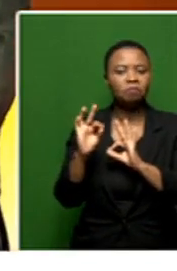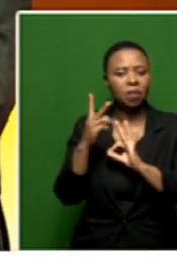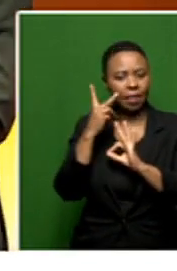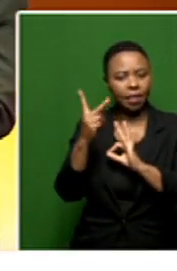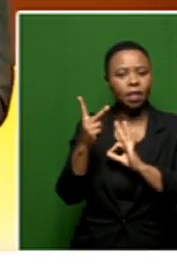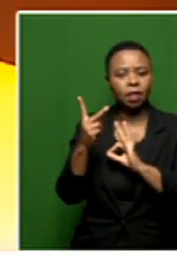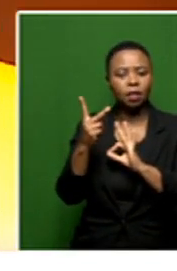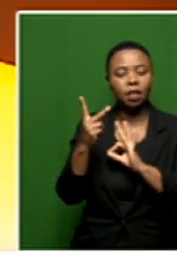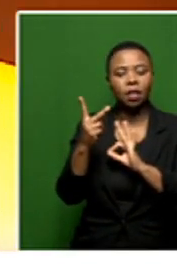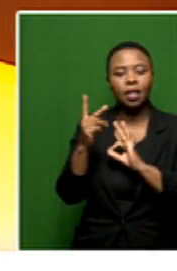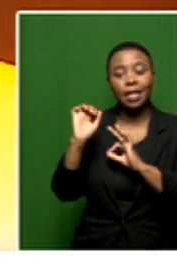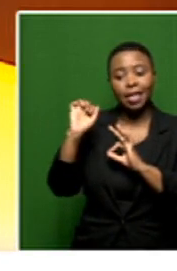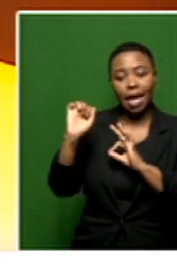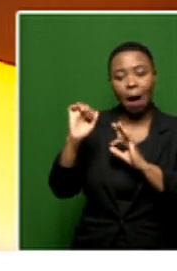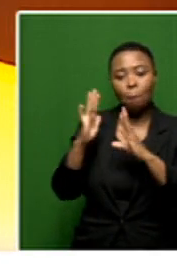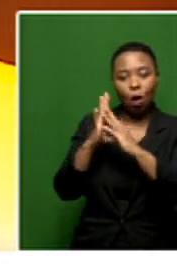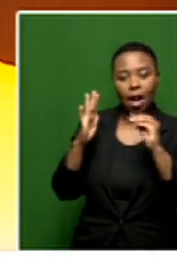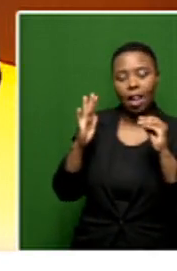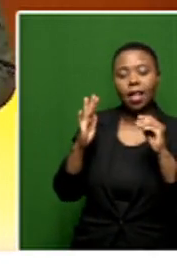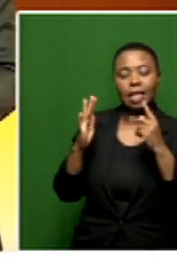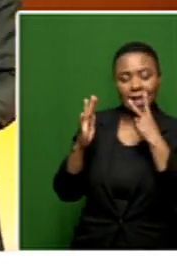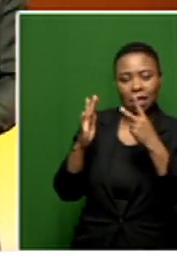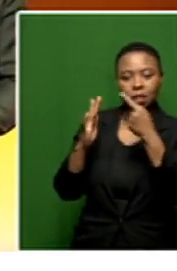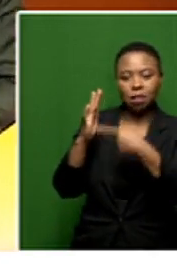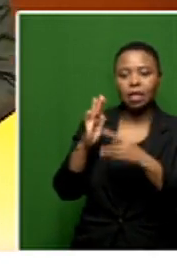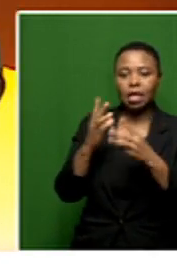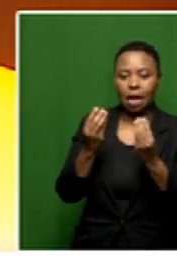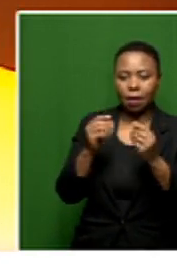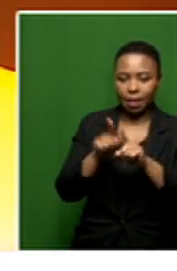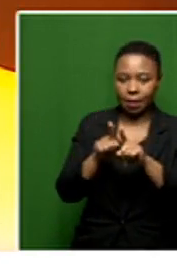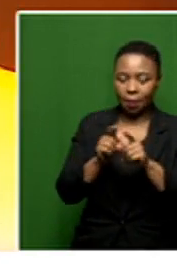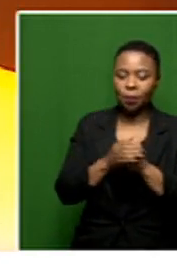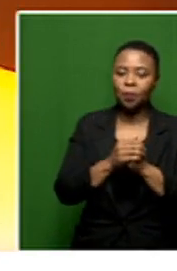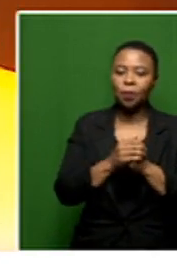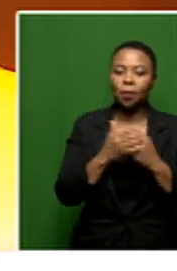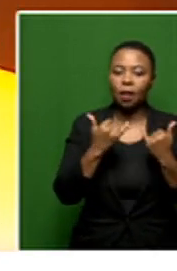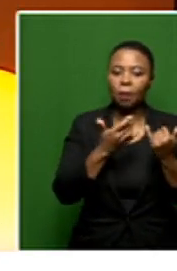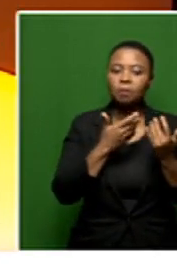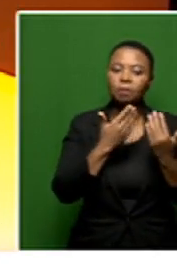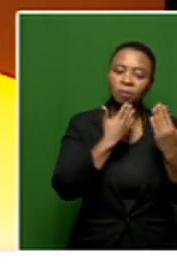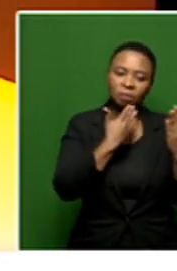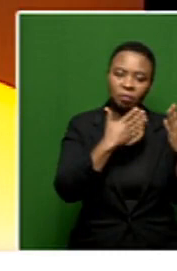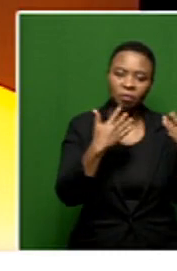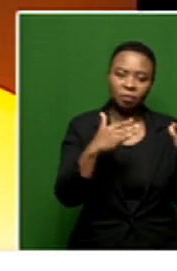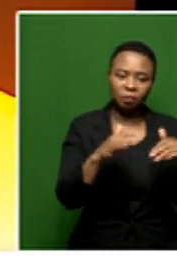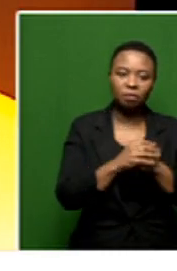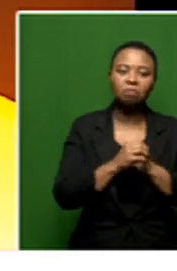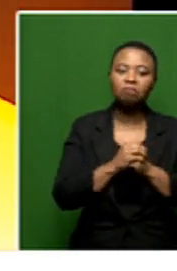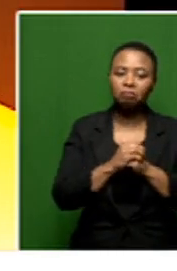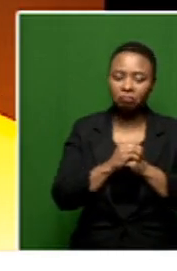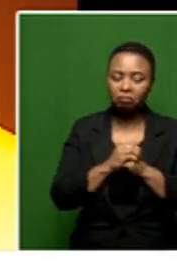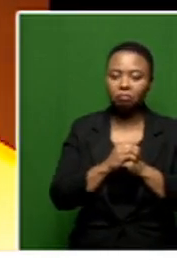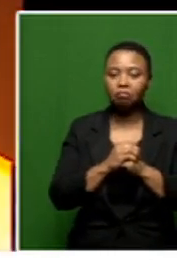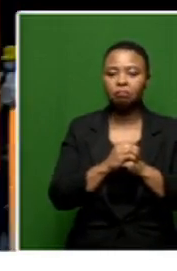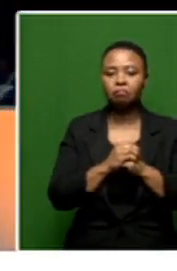their projections, which is now going to bring us to the next conversation. Thanks very much, Amil, that we are going